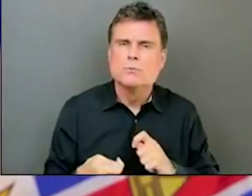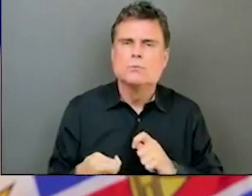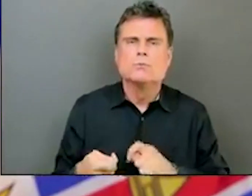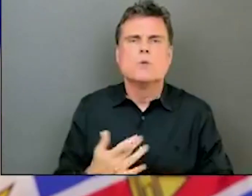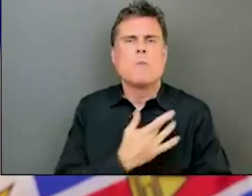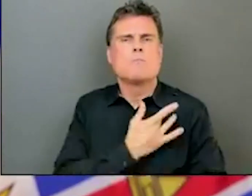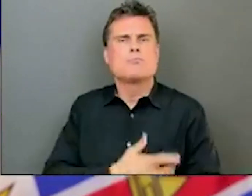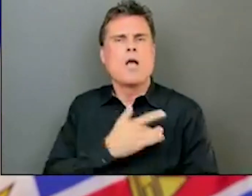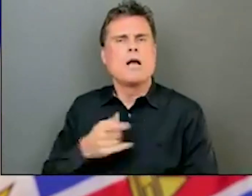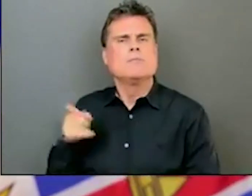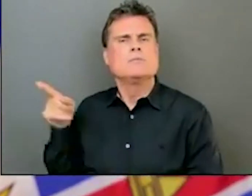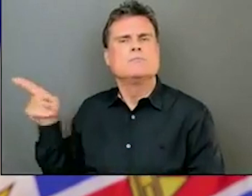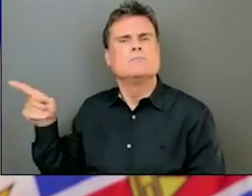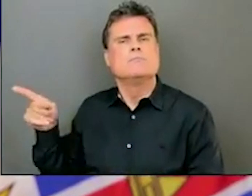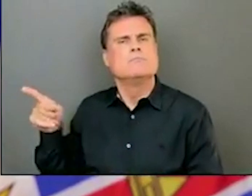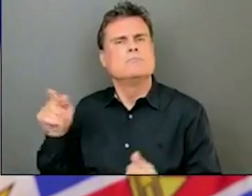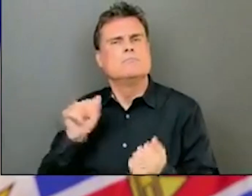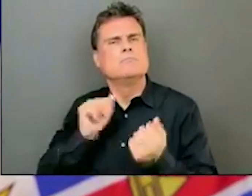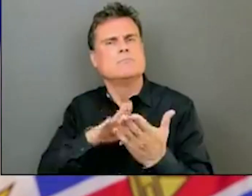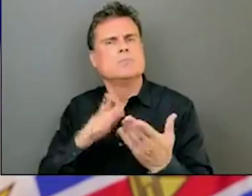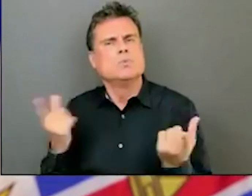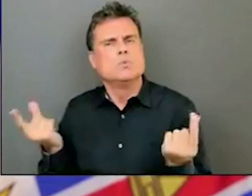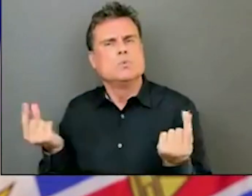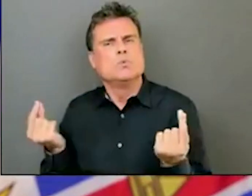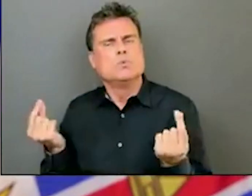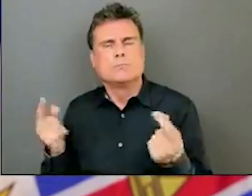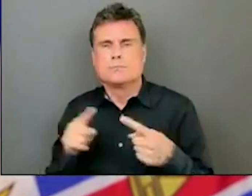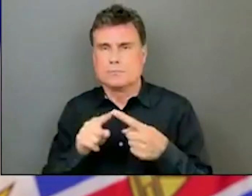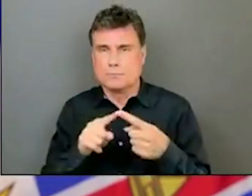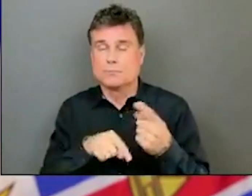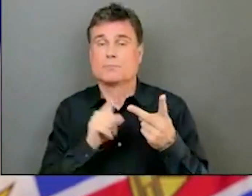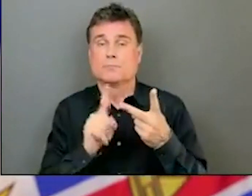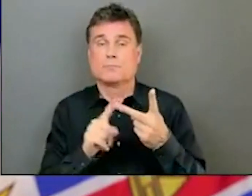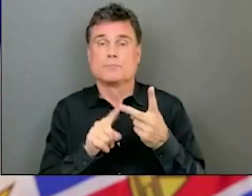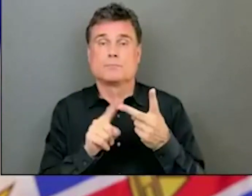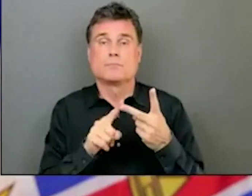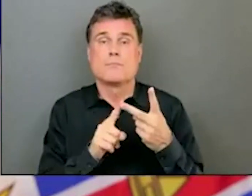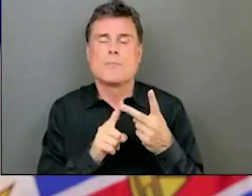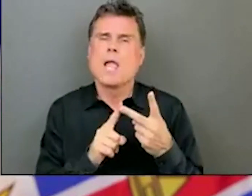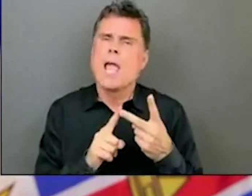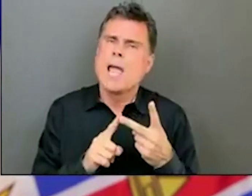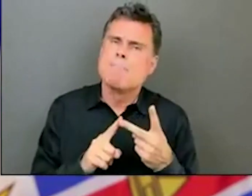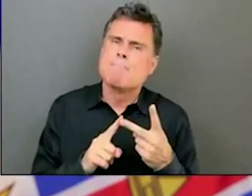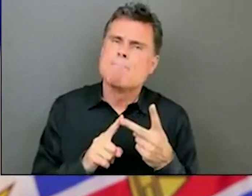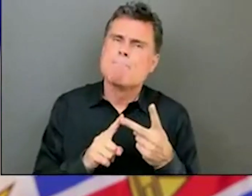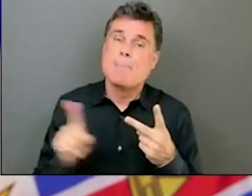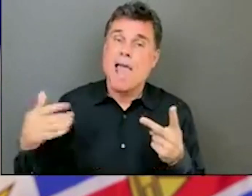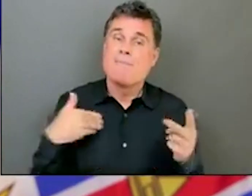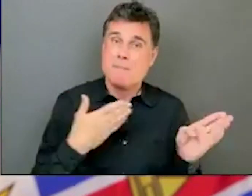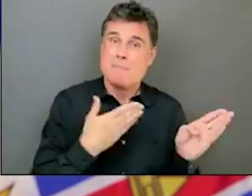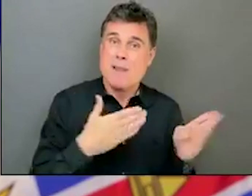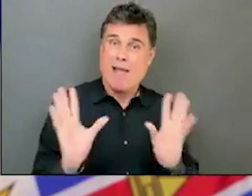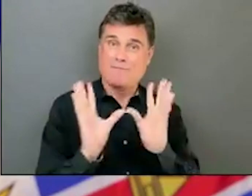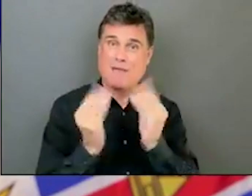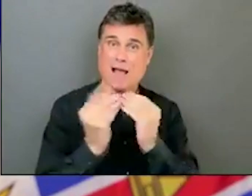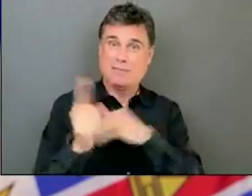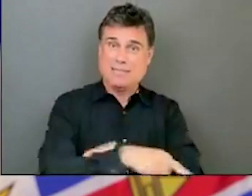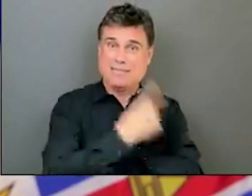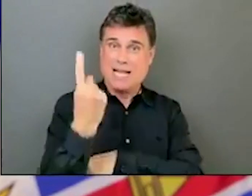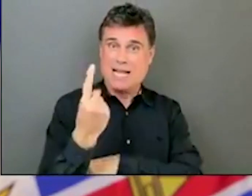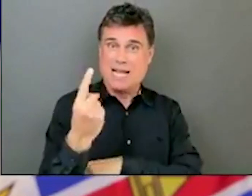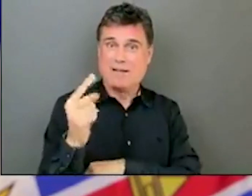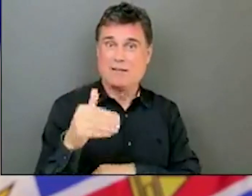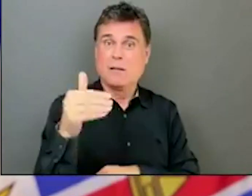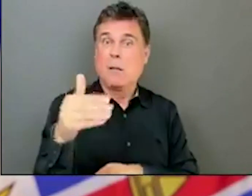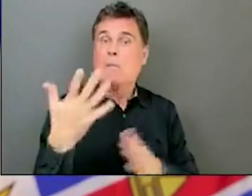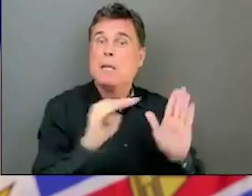at with offering that age group the boosters? And to the larger issue today, as we plan towards